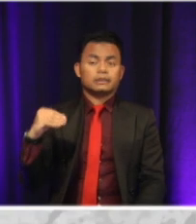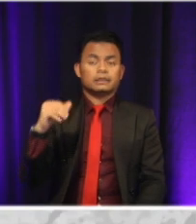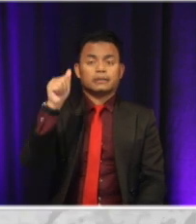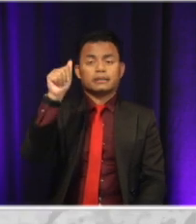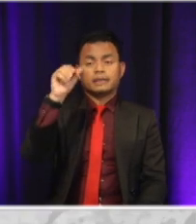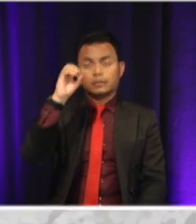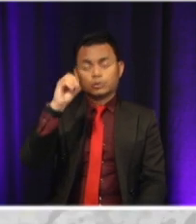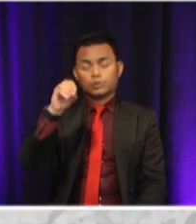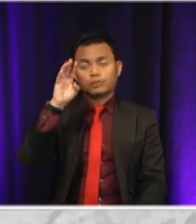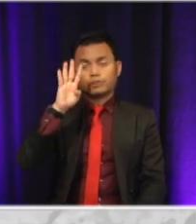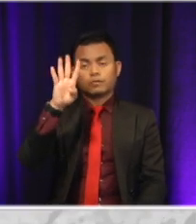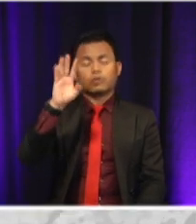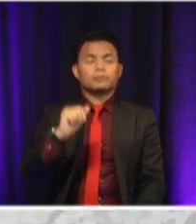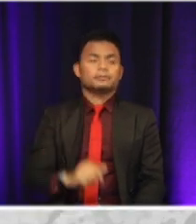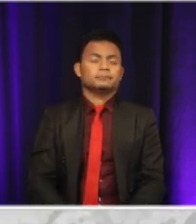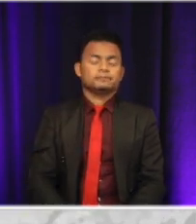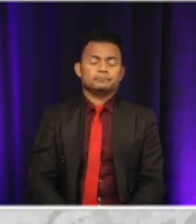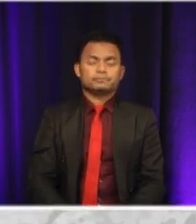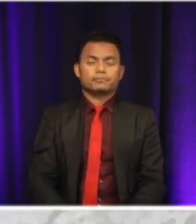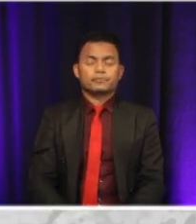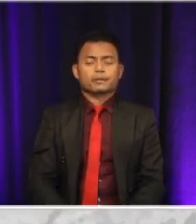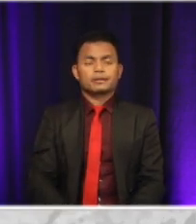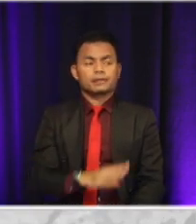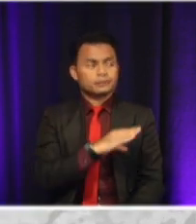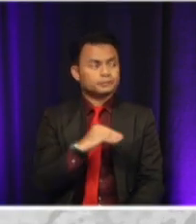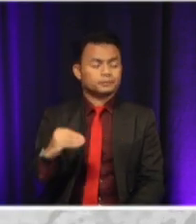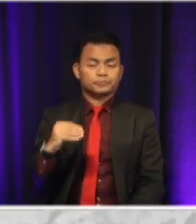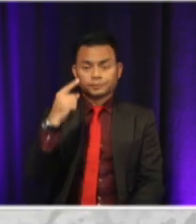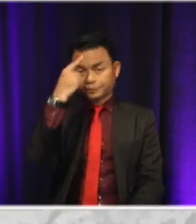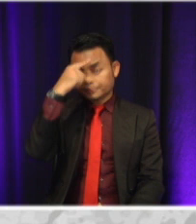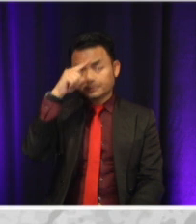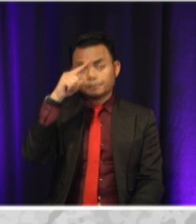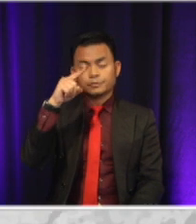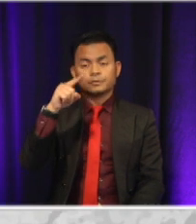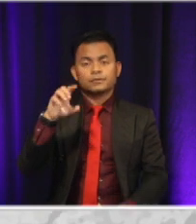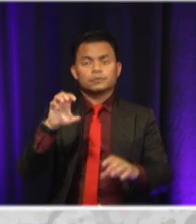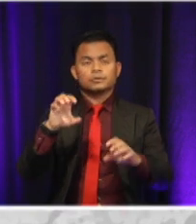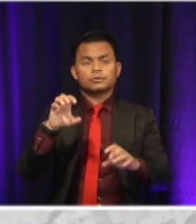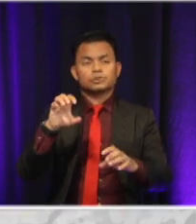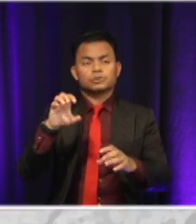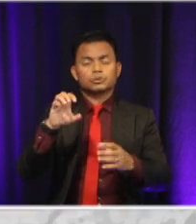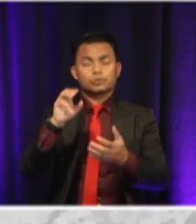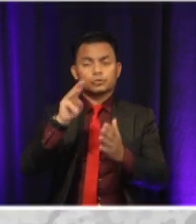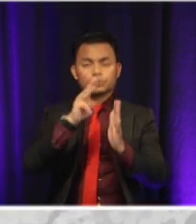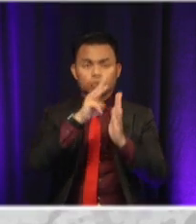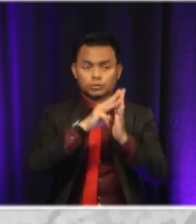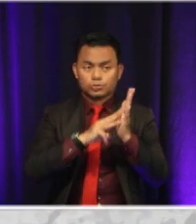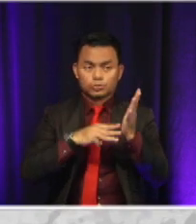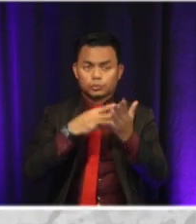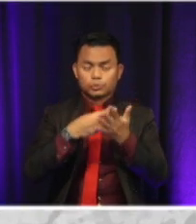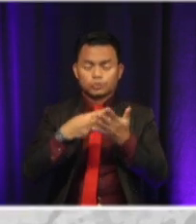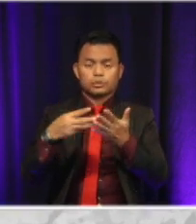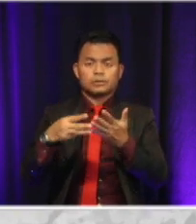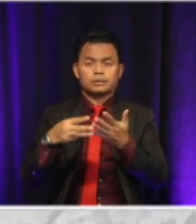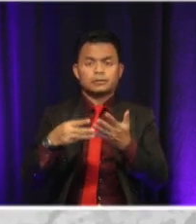the 6 essays that pupils write need to have these 4. Meaning, if